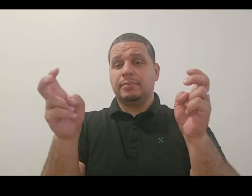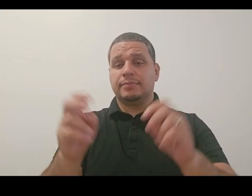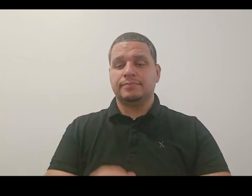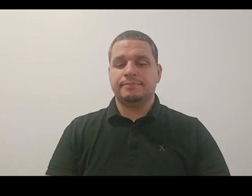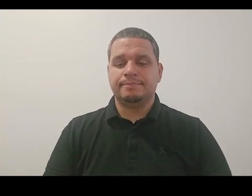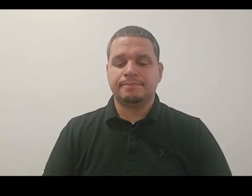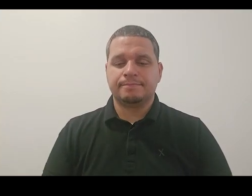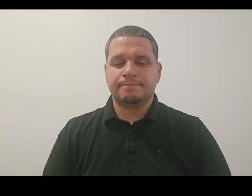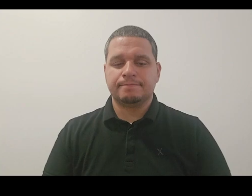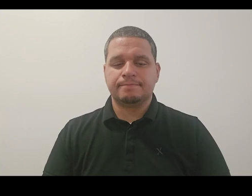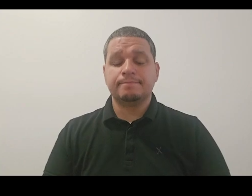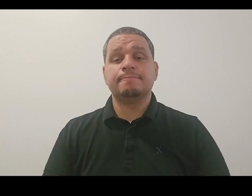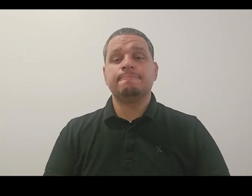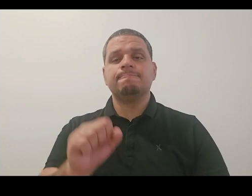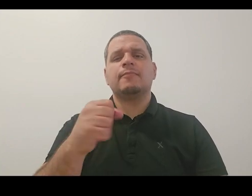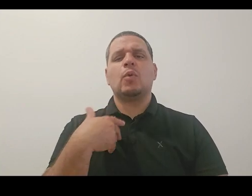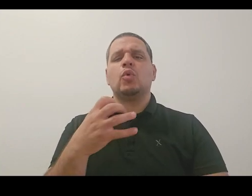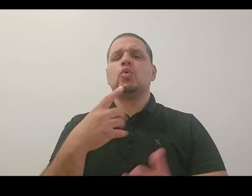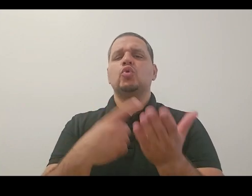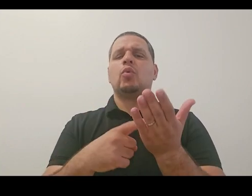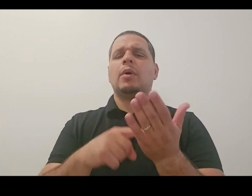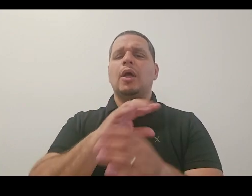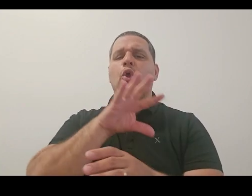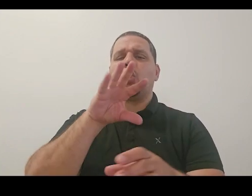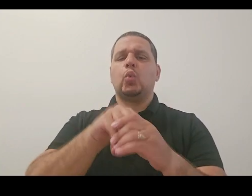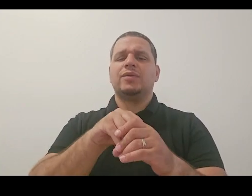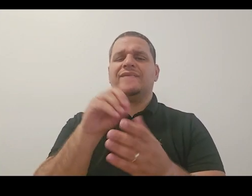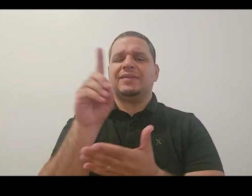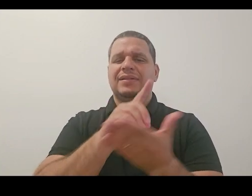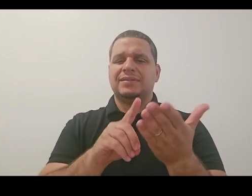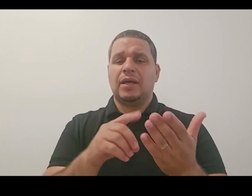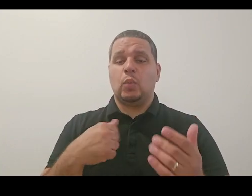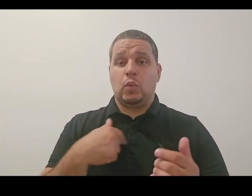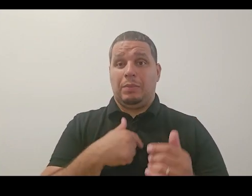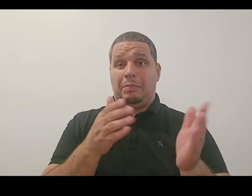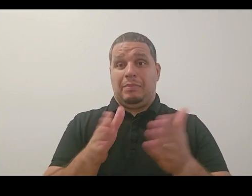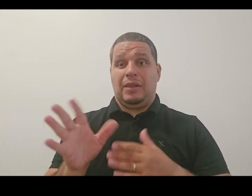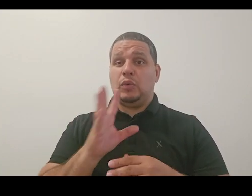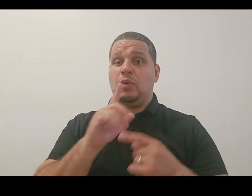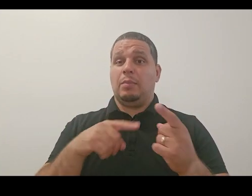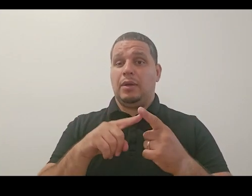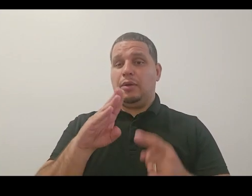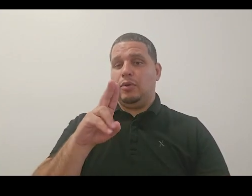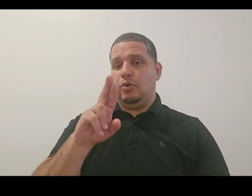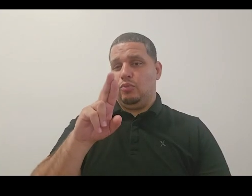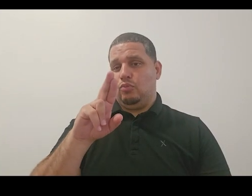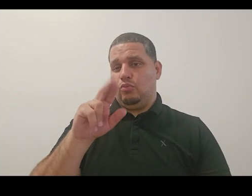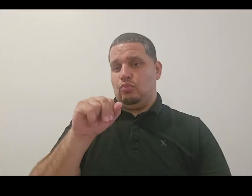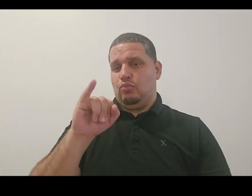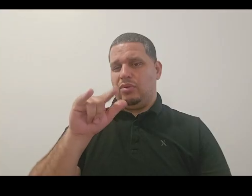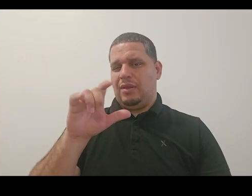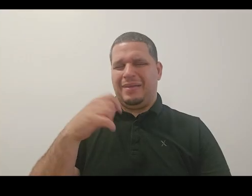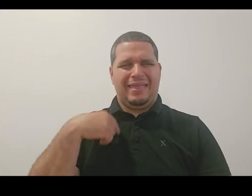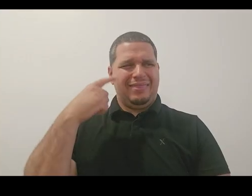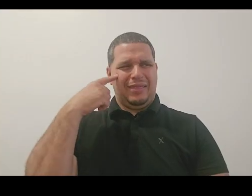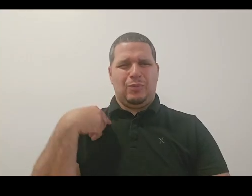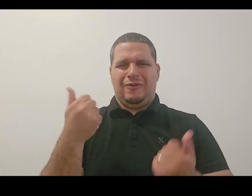subject. I'd like to talk a little bit about inclusive design, and we were going to talk about Braille now, but I think we've sort